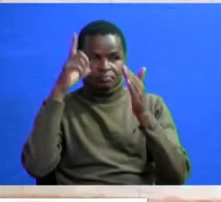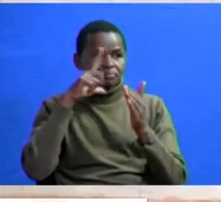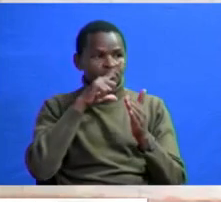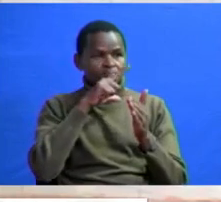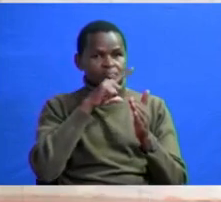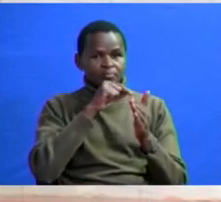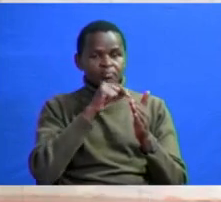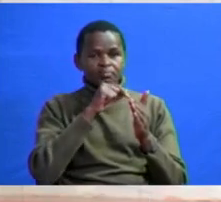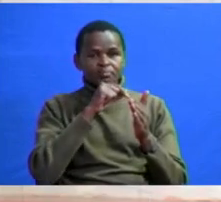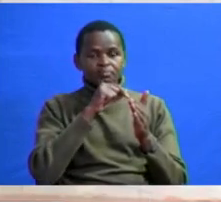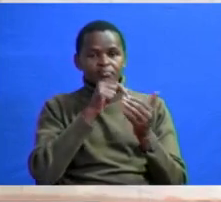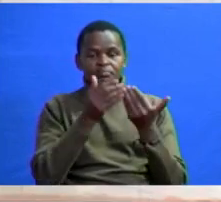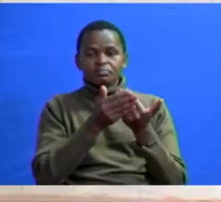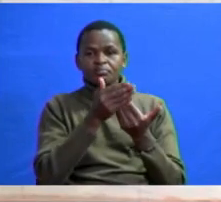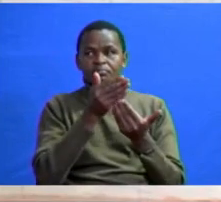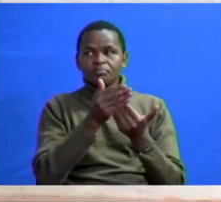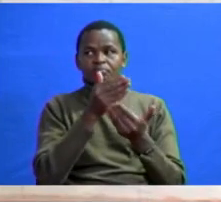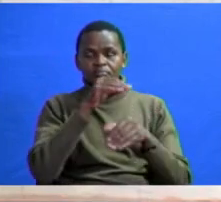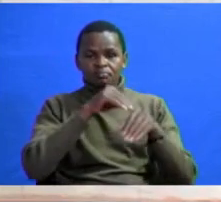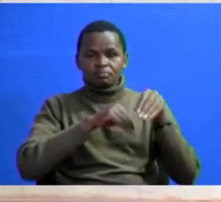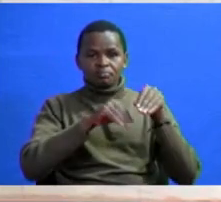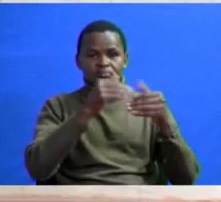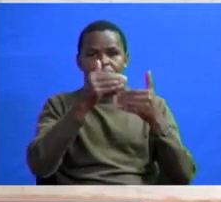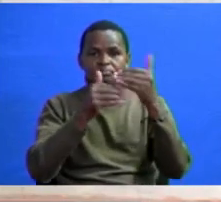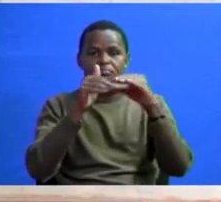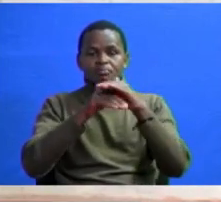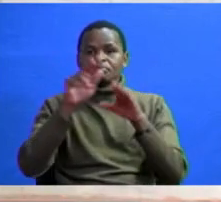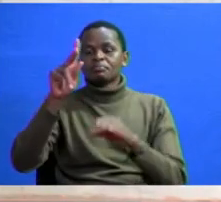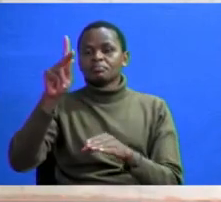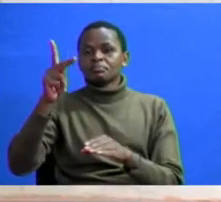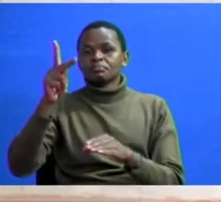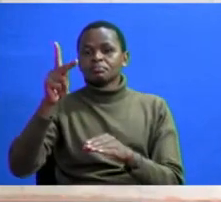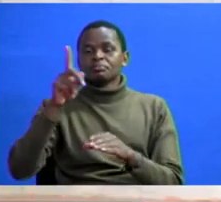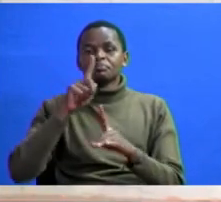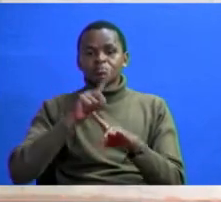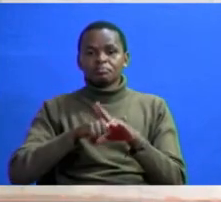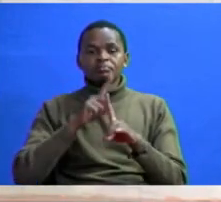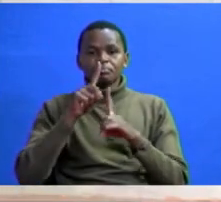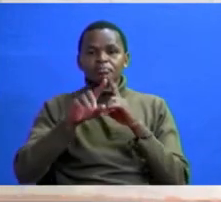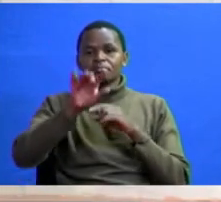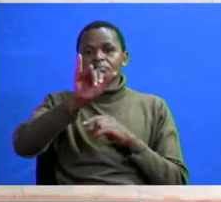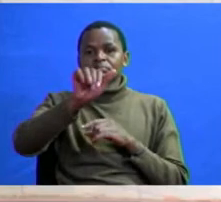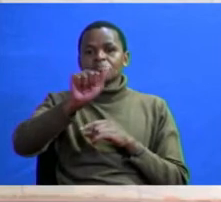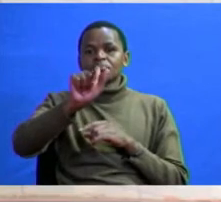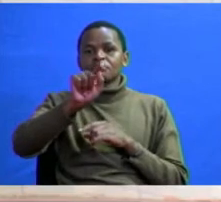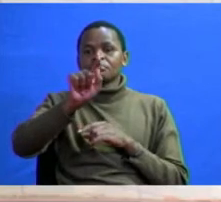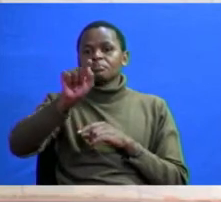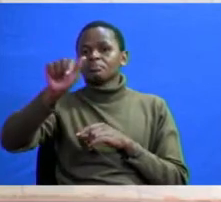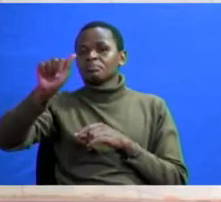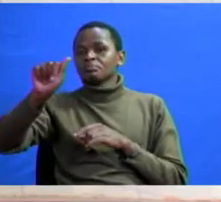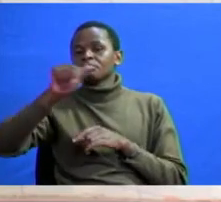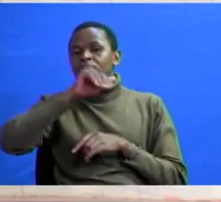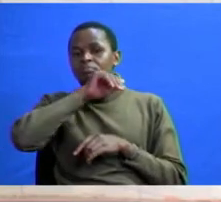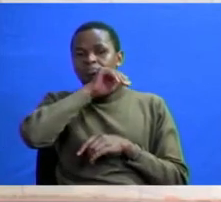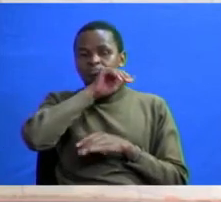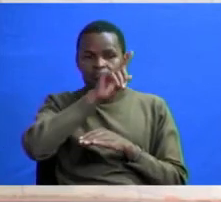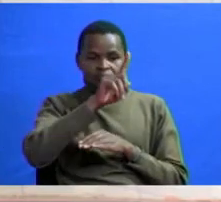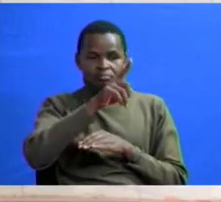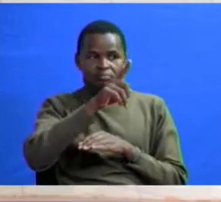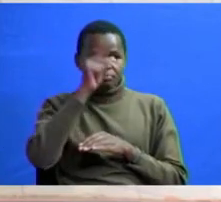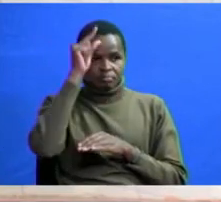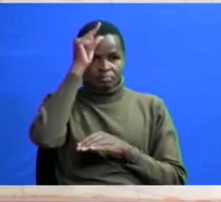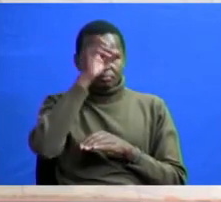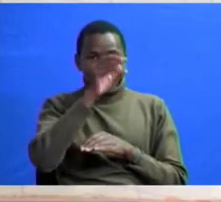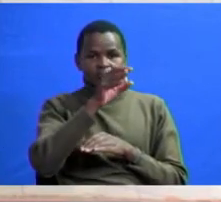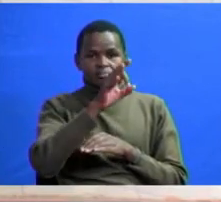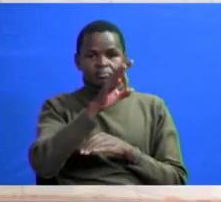alleged mishandling of the election process in Kenya. While speaking in Yatta today, Odinga accused Kenya Kwanza government